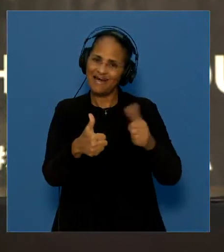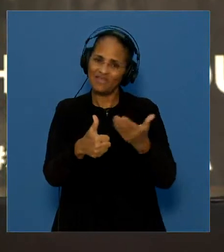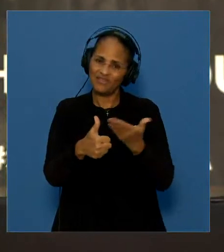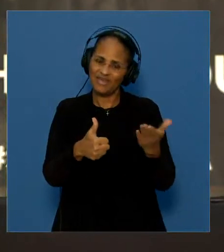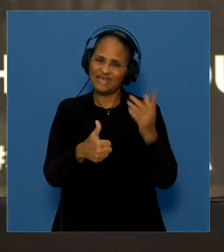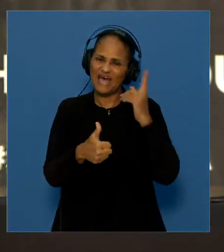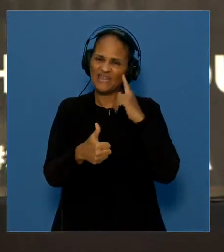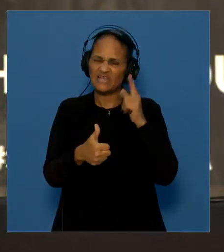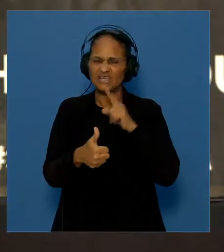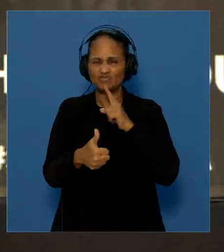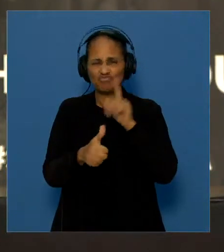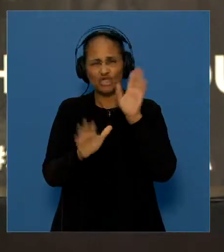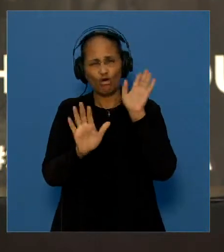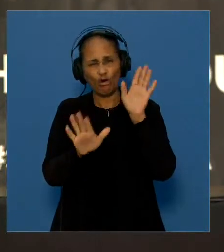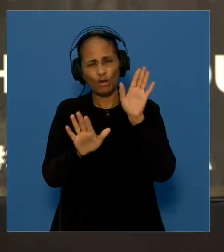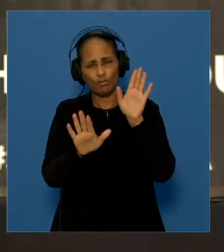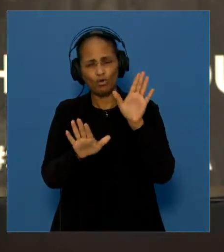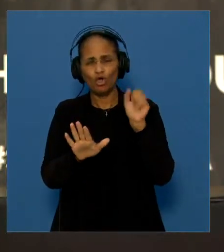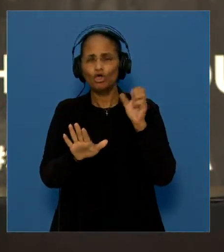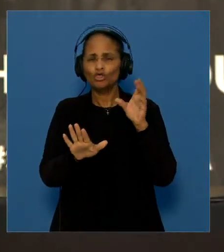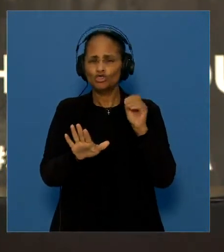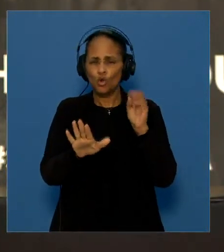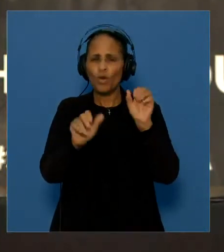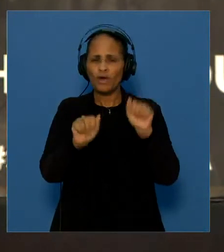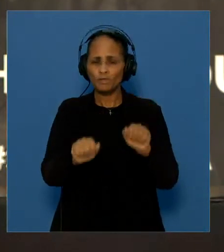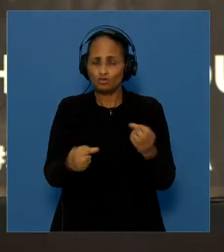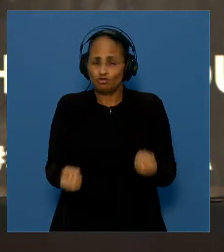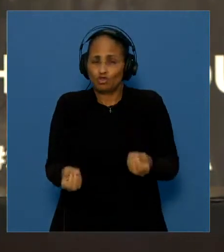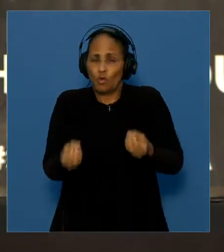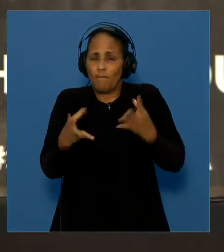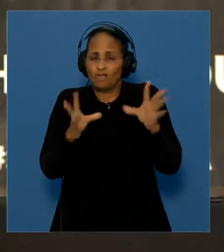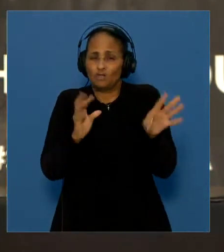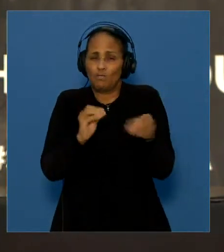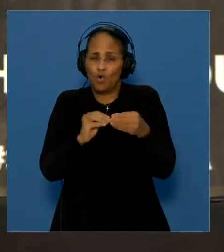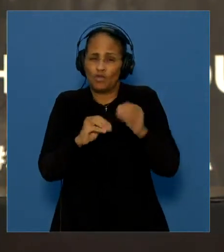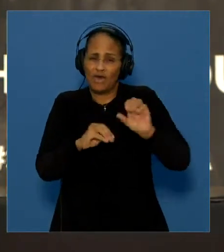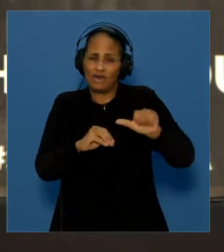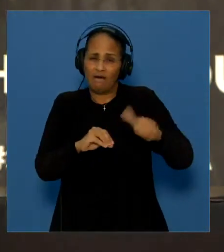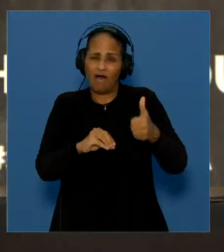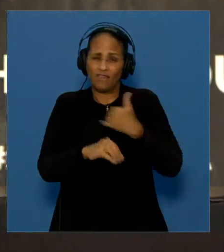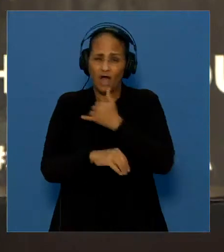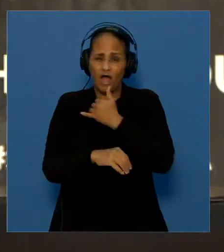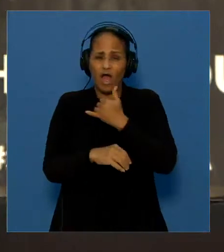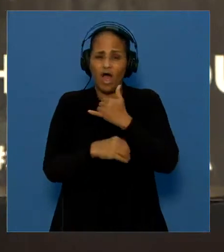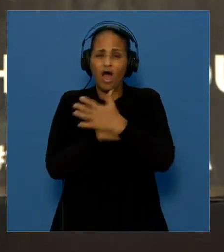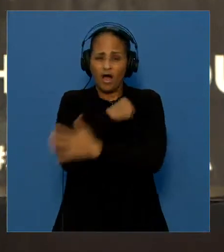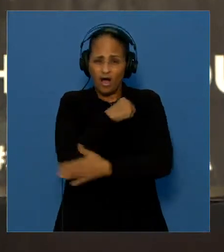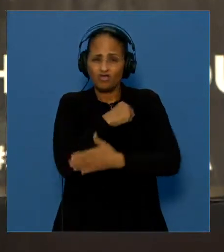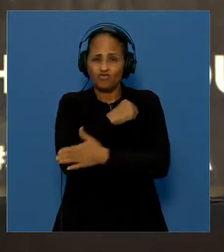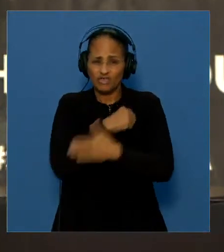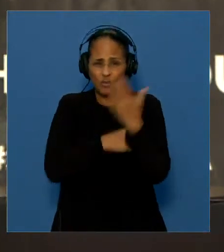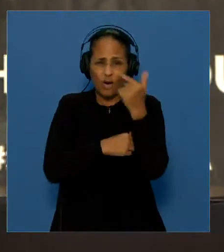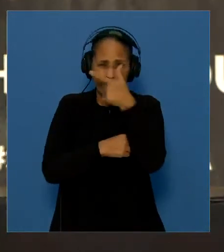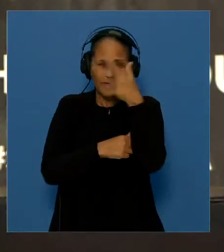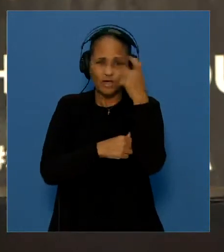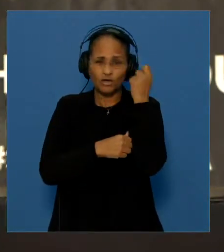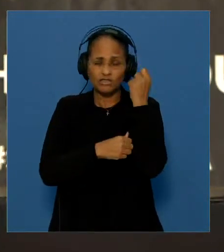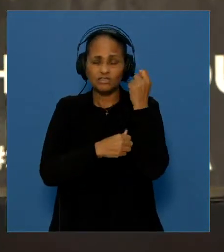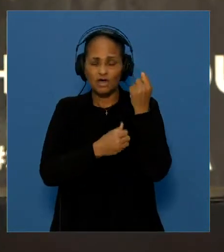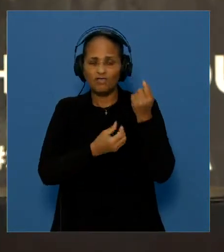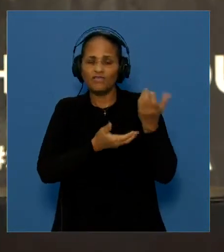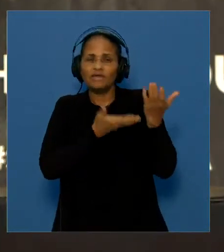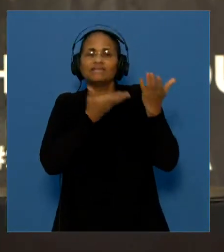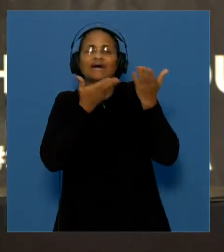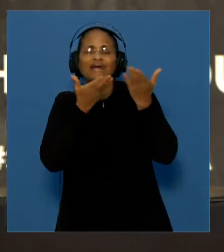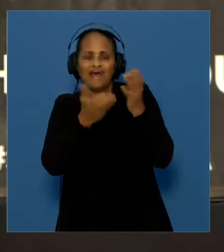that that is absolutely incredible. And so we are able to do so much more than other countries, because of the dedicated work of